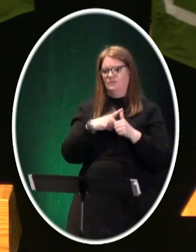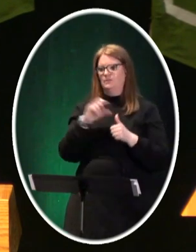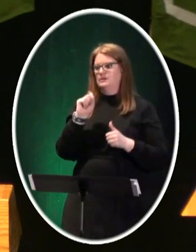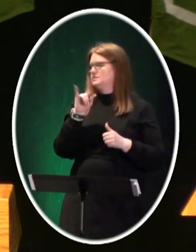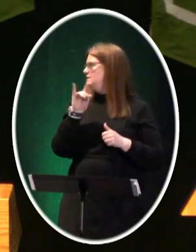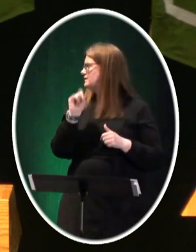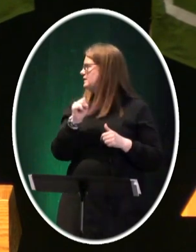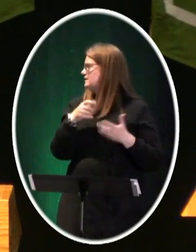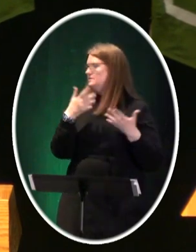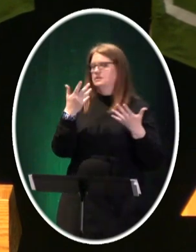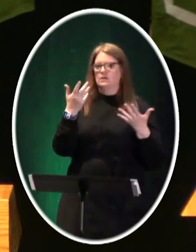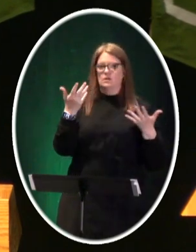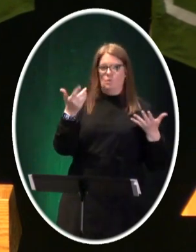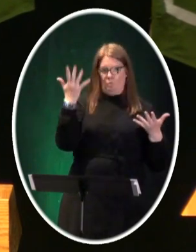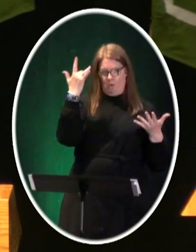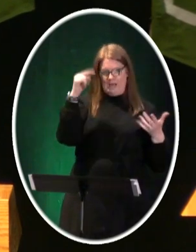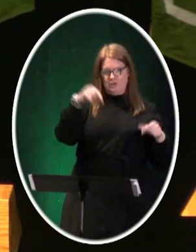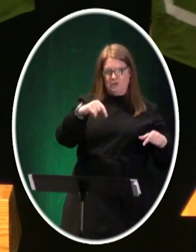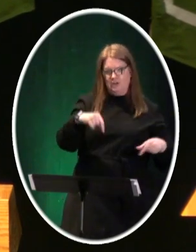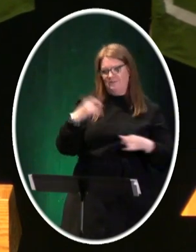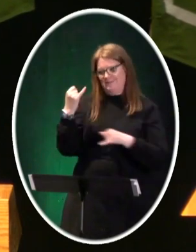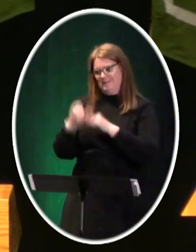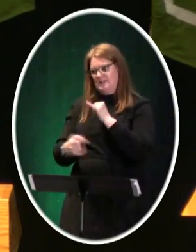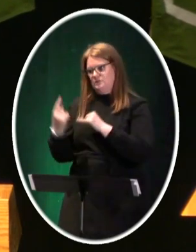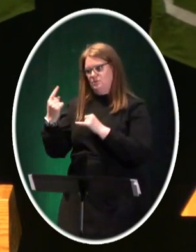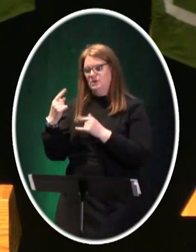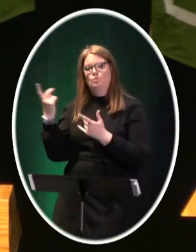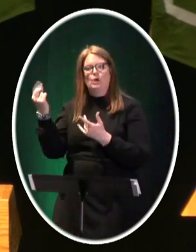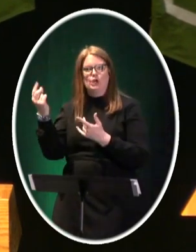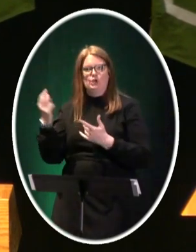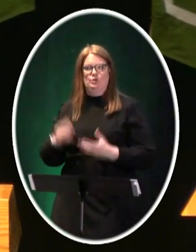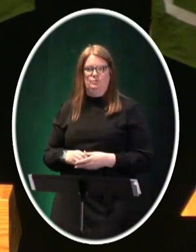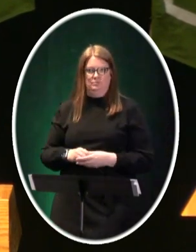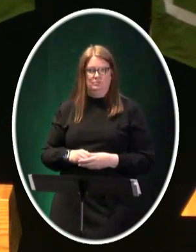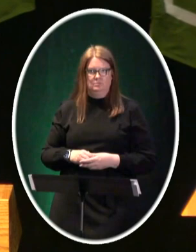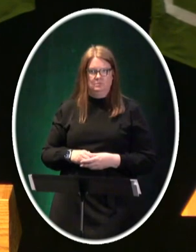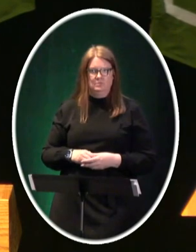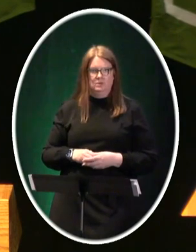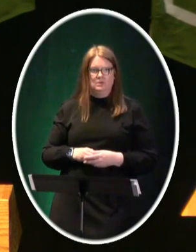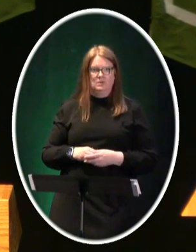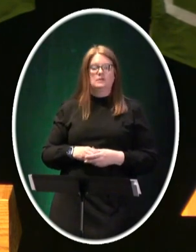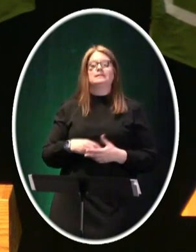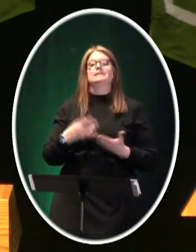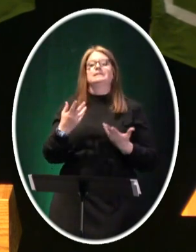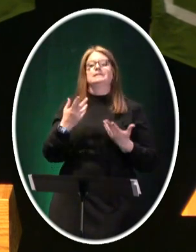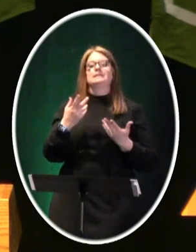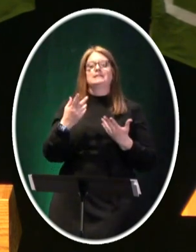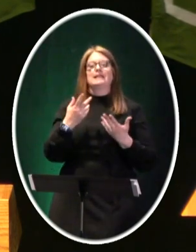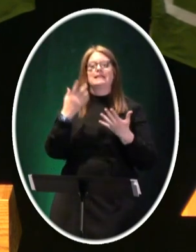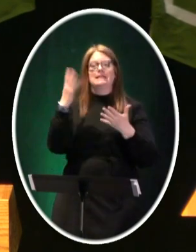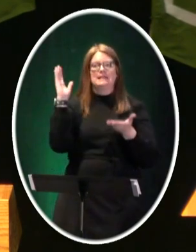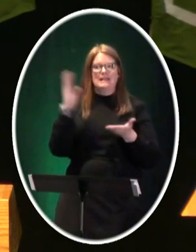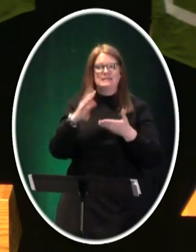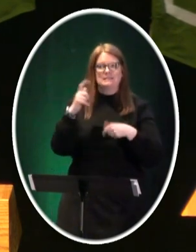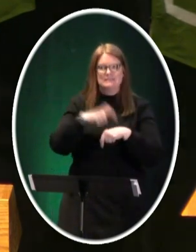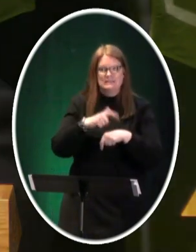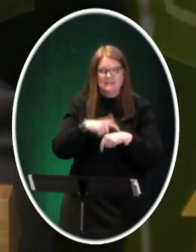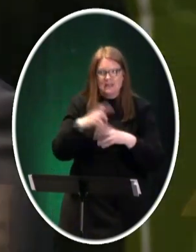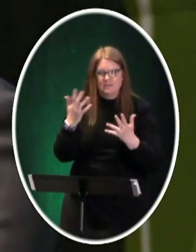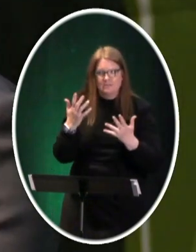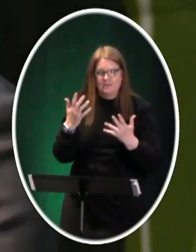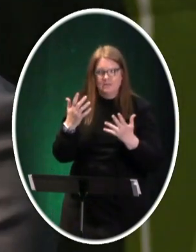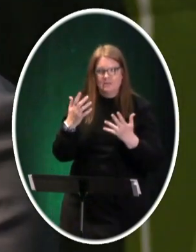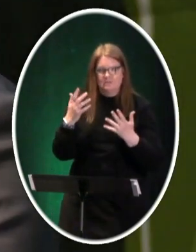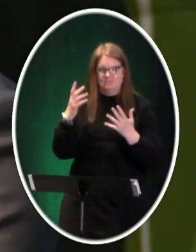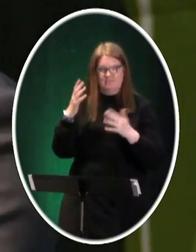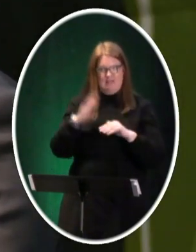there for, last slide what you're gonna do. So that's just a tidbit. So the key is saying what you need to in less time than the audience is expecting. So that